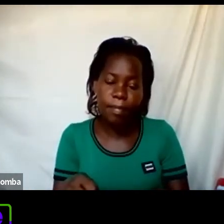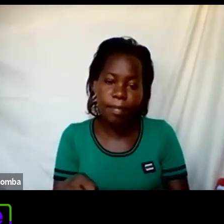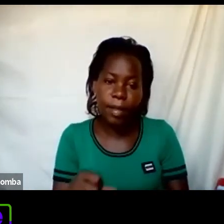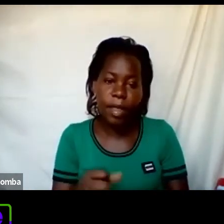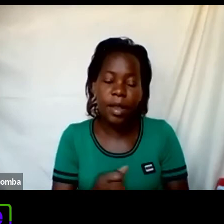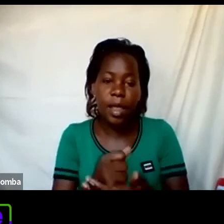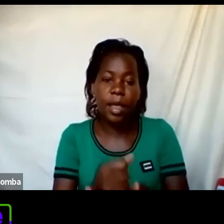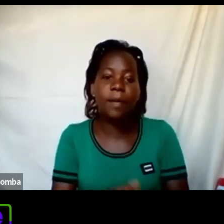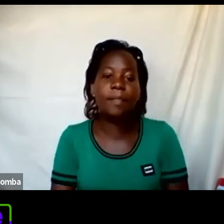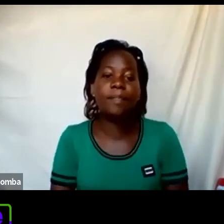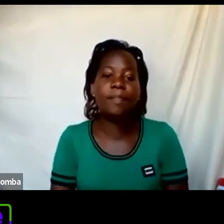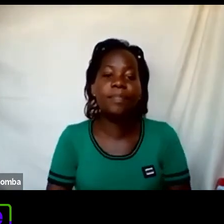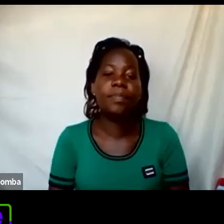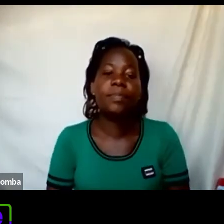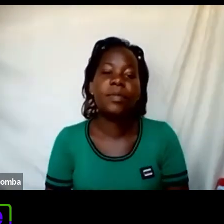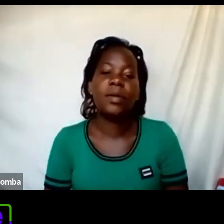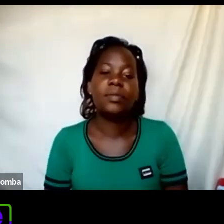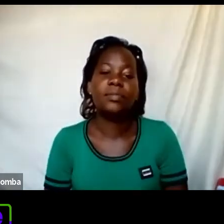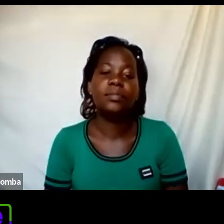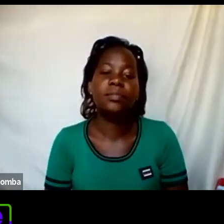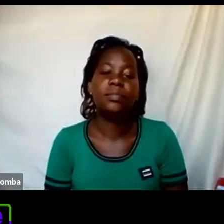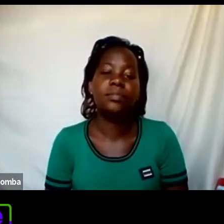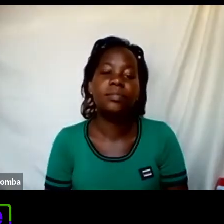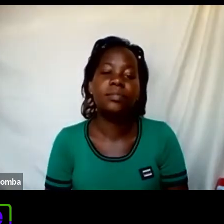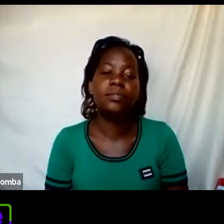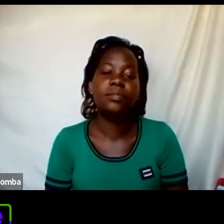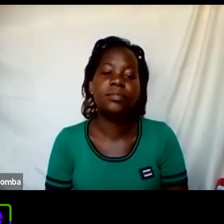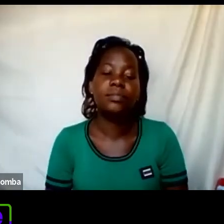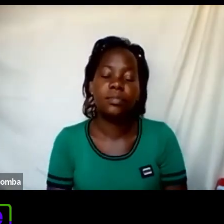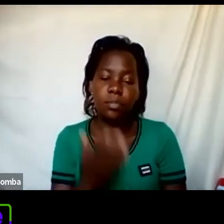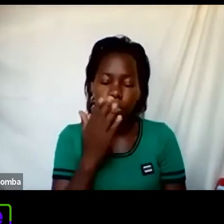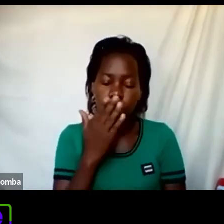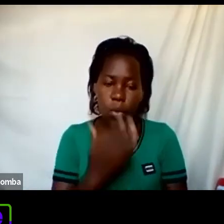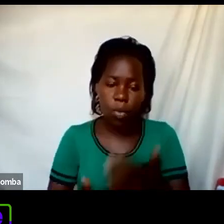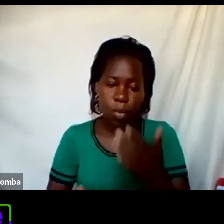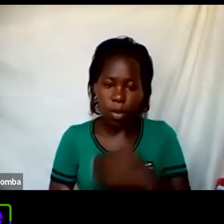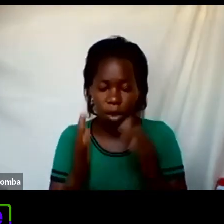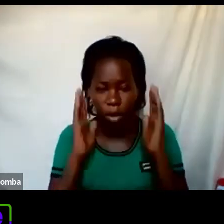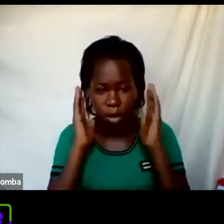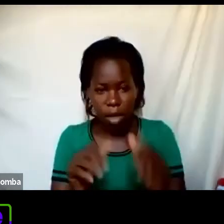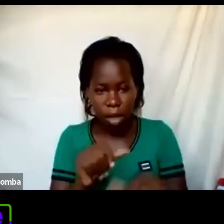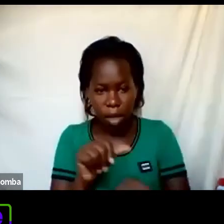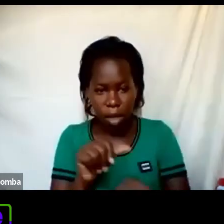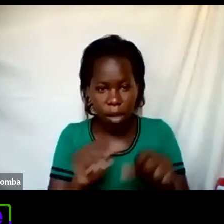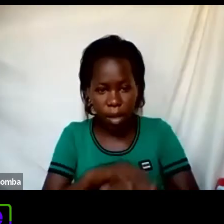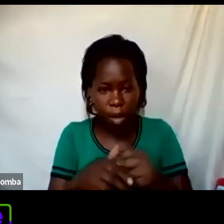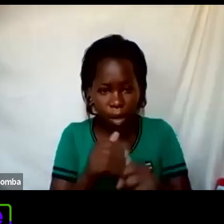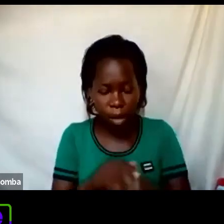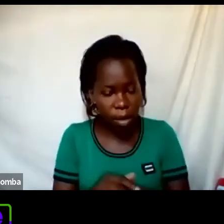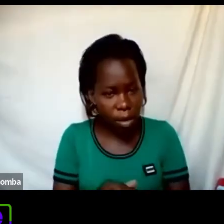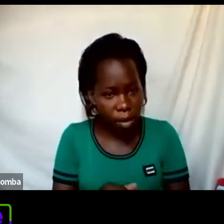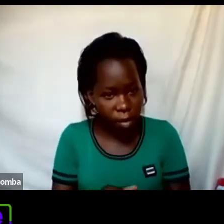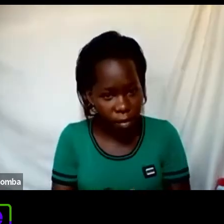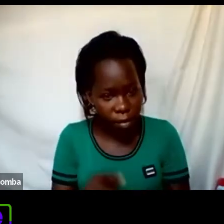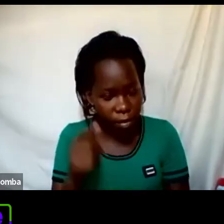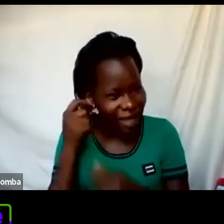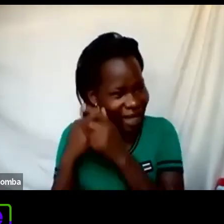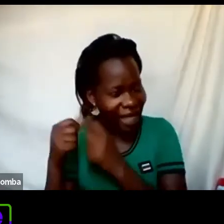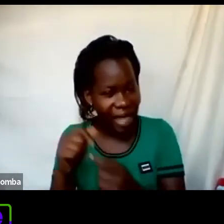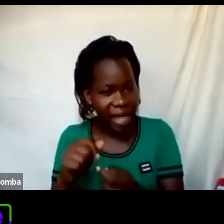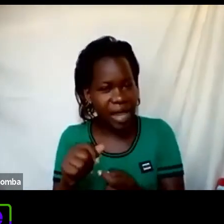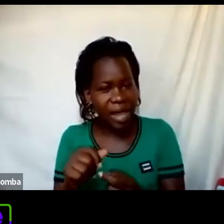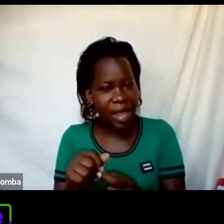Tino Jennifer Faith, a good morning to you. I'm basically concentrating on producing hair extensions for natural fiber. I've seen something like this actually. It's been a